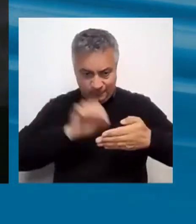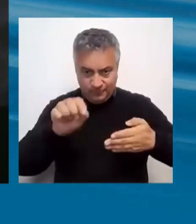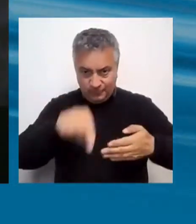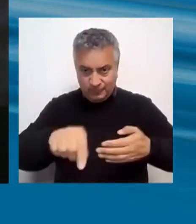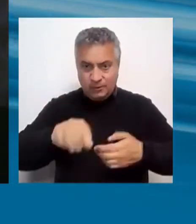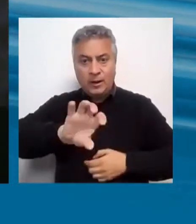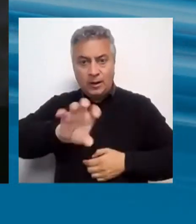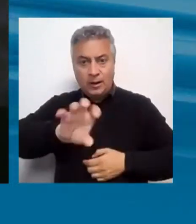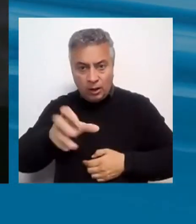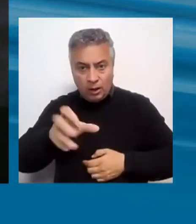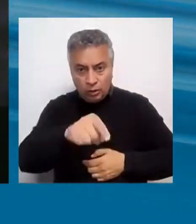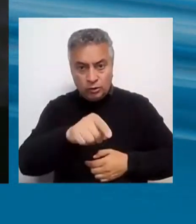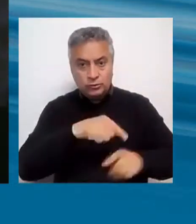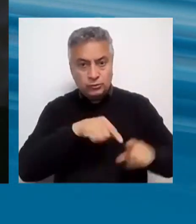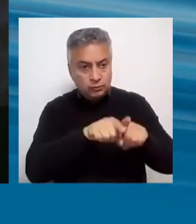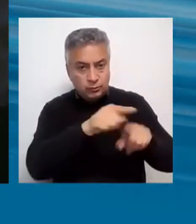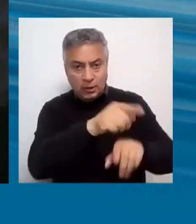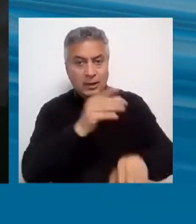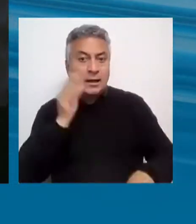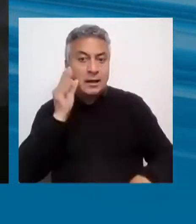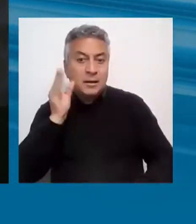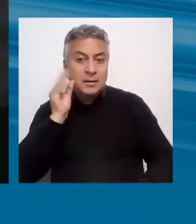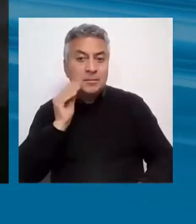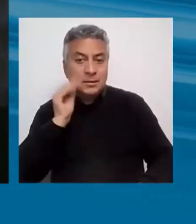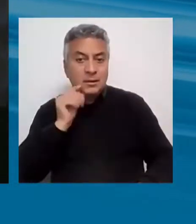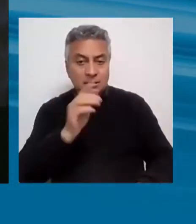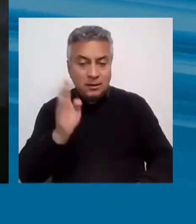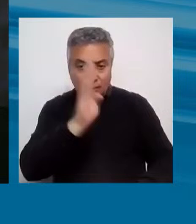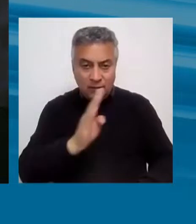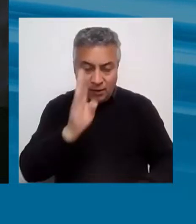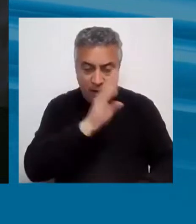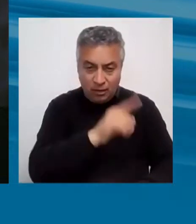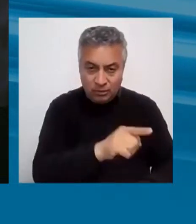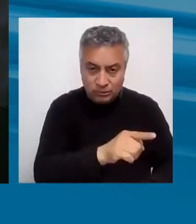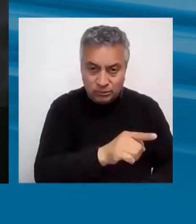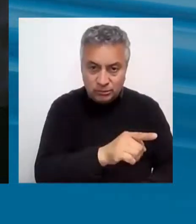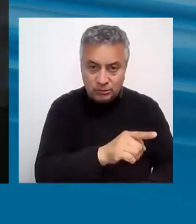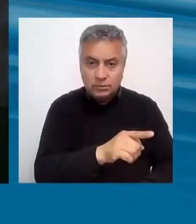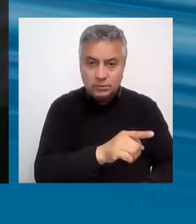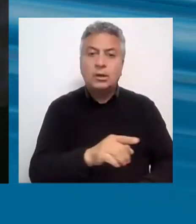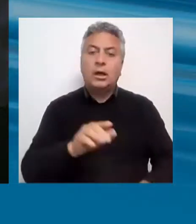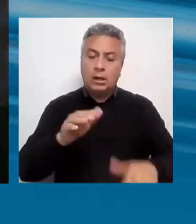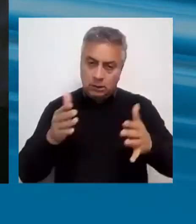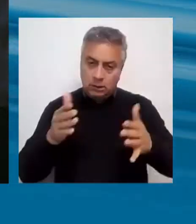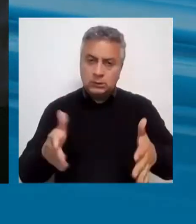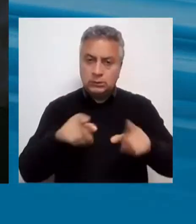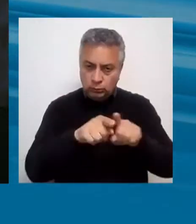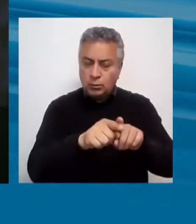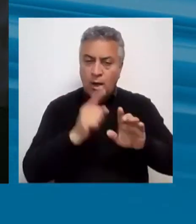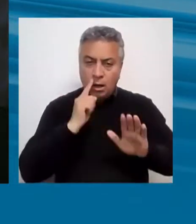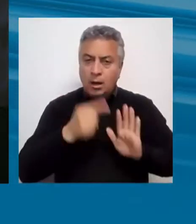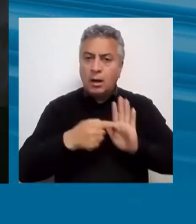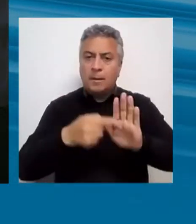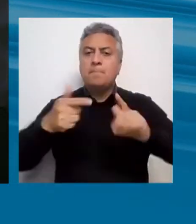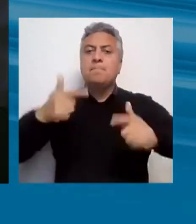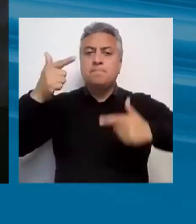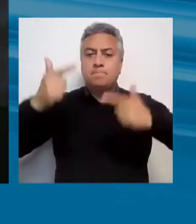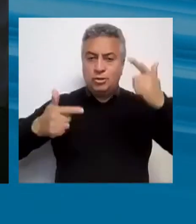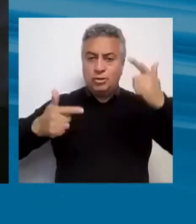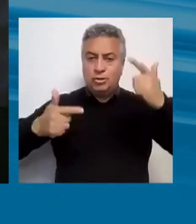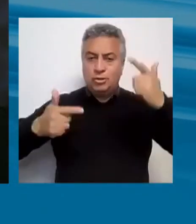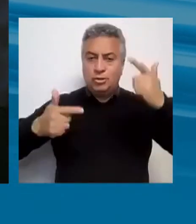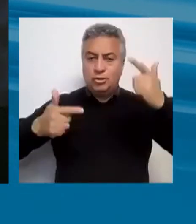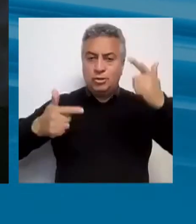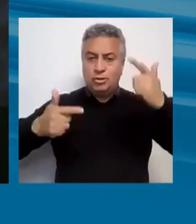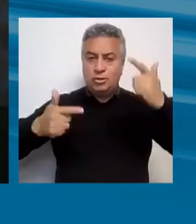reduce inequality in the region from the Barbados experience, it's important to propose policies related,